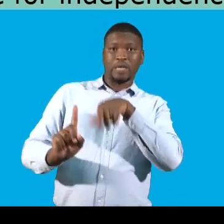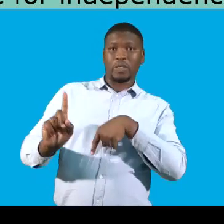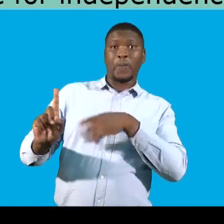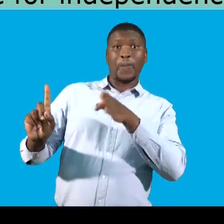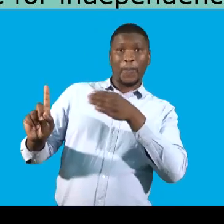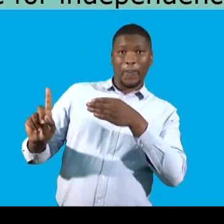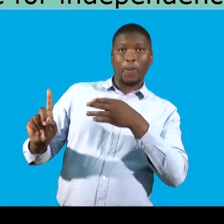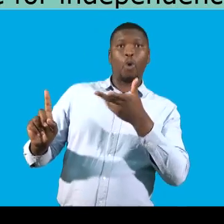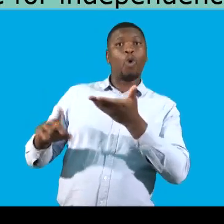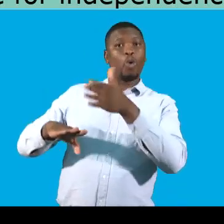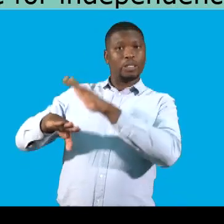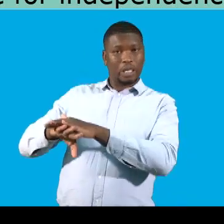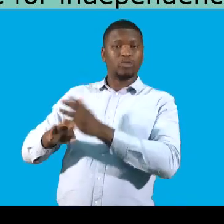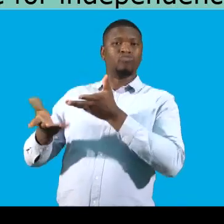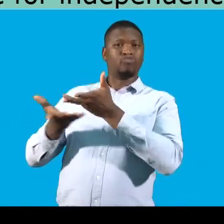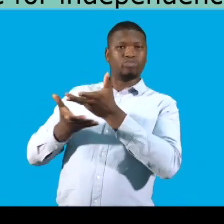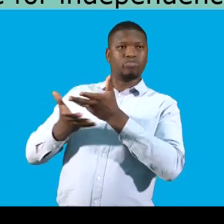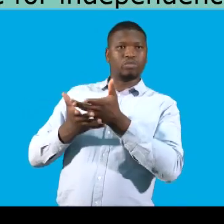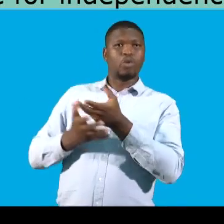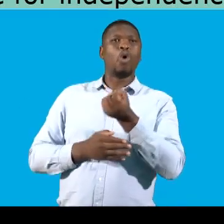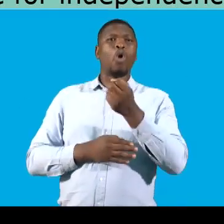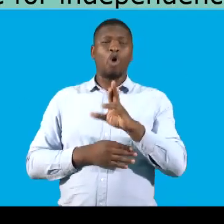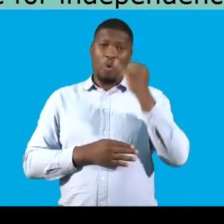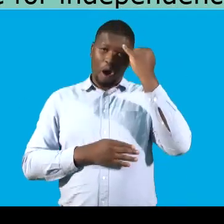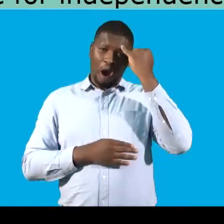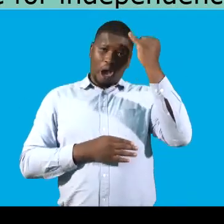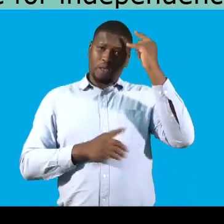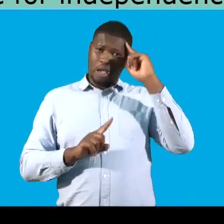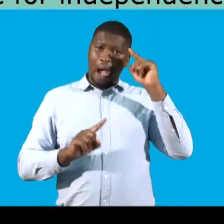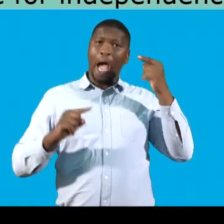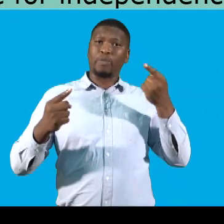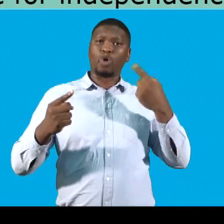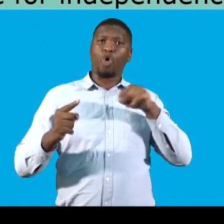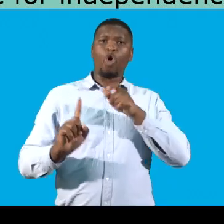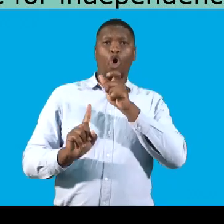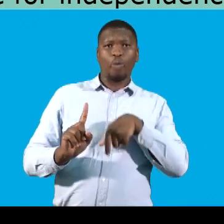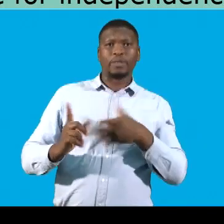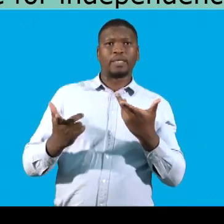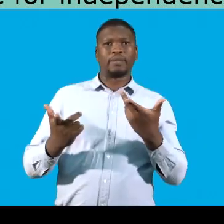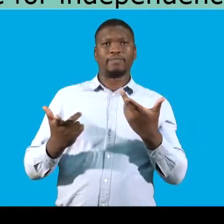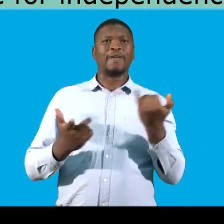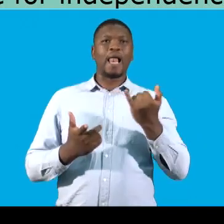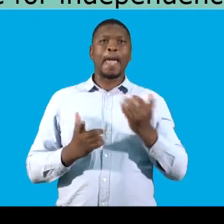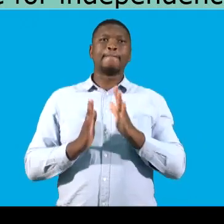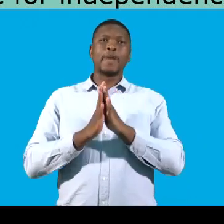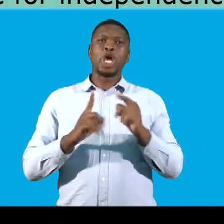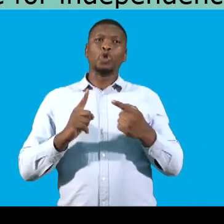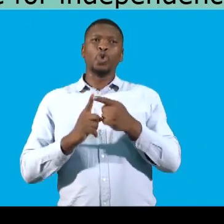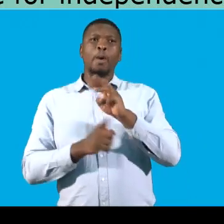who's absent or dead, or an abstract idea or inanimate object, like in prayer to